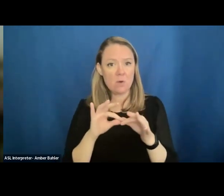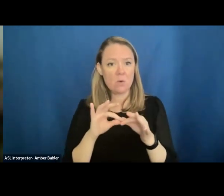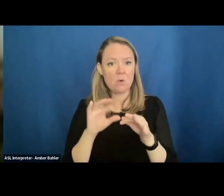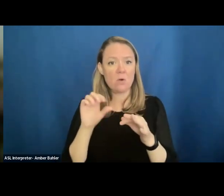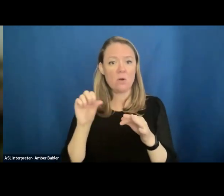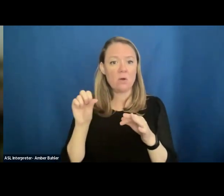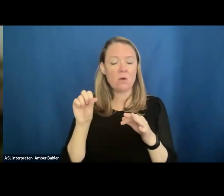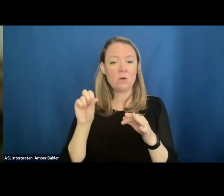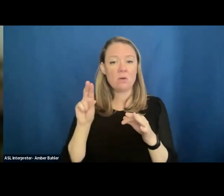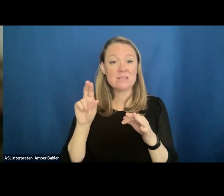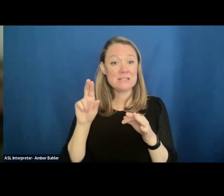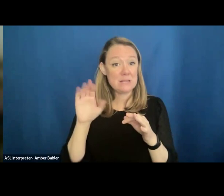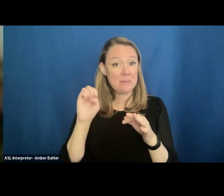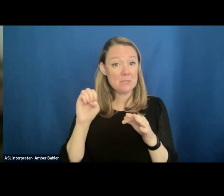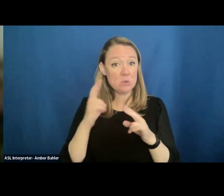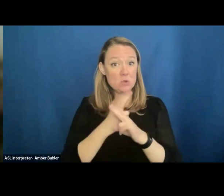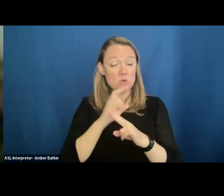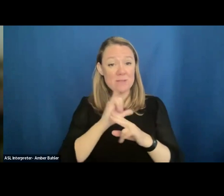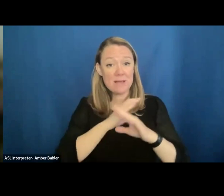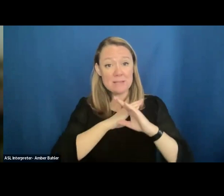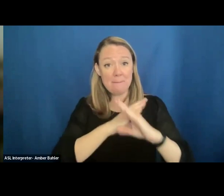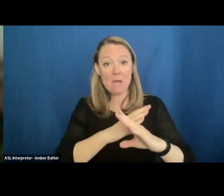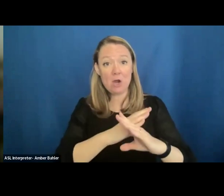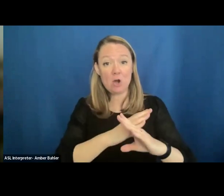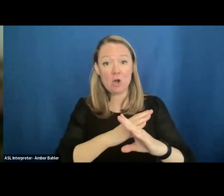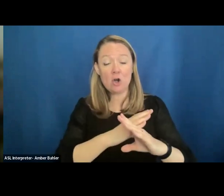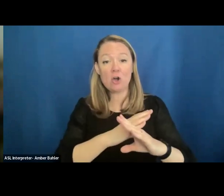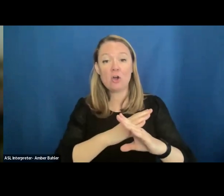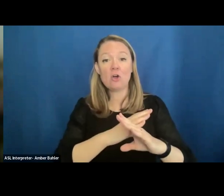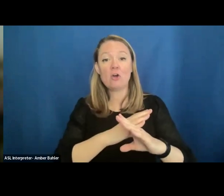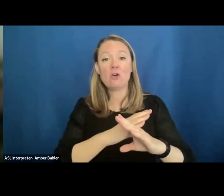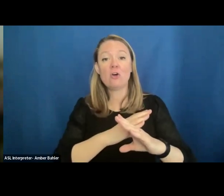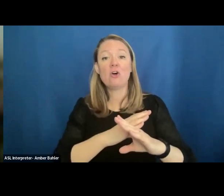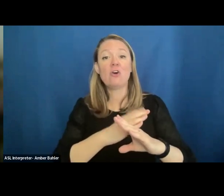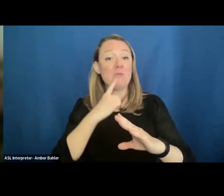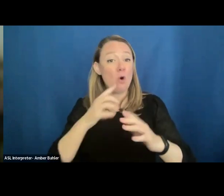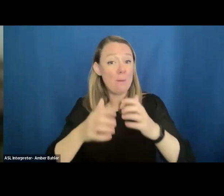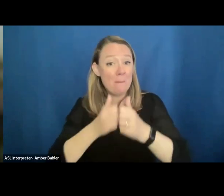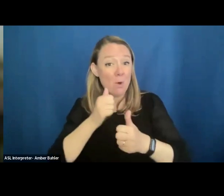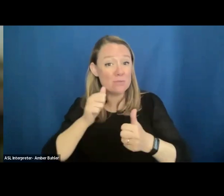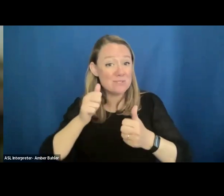substance use as a barrier to most places folks access care.